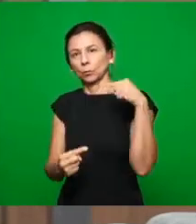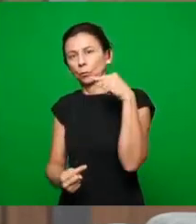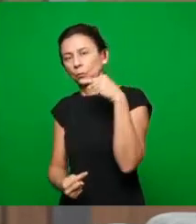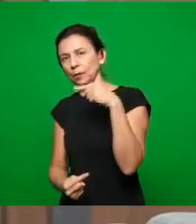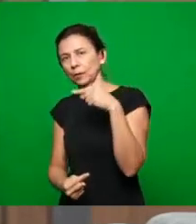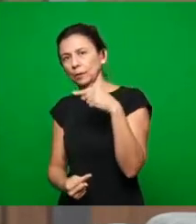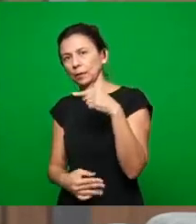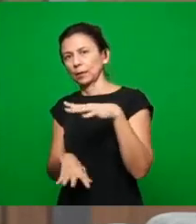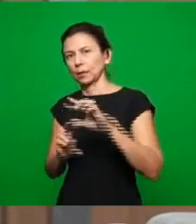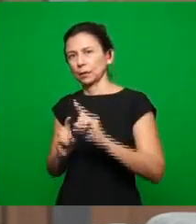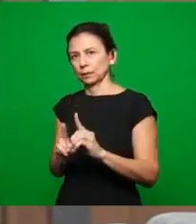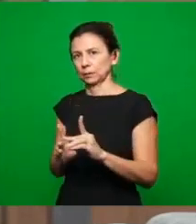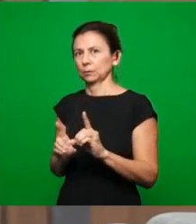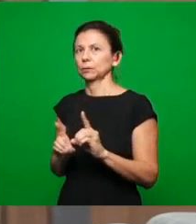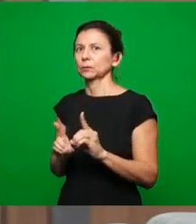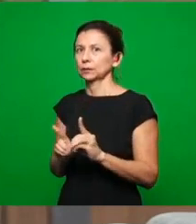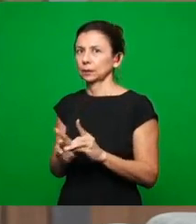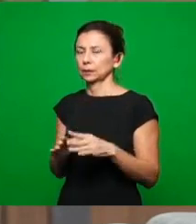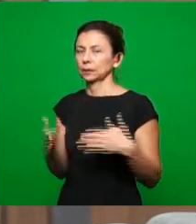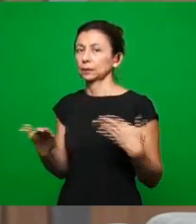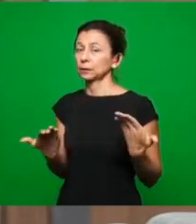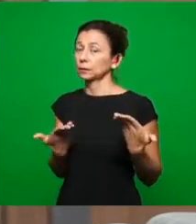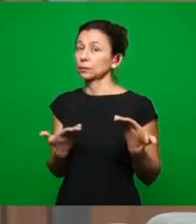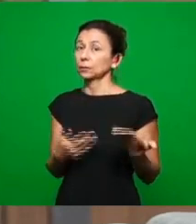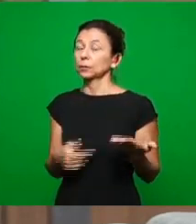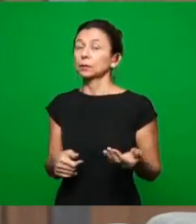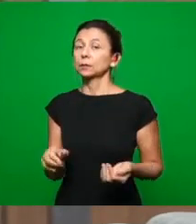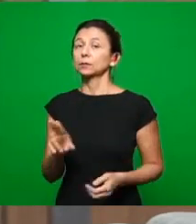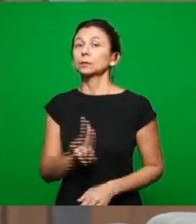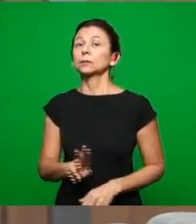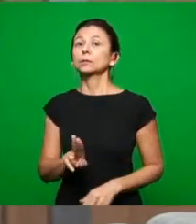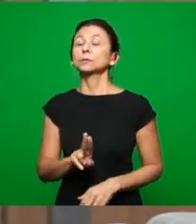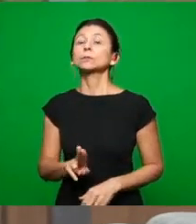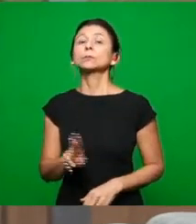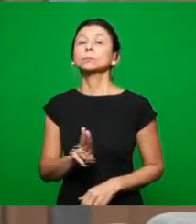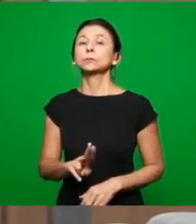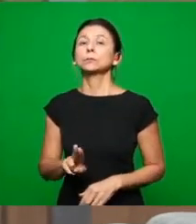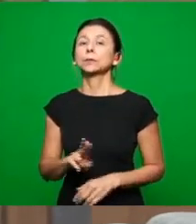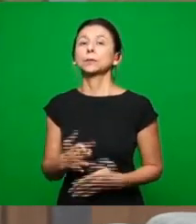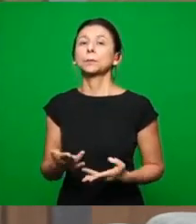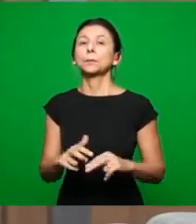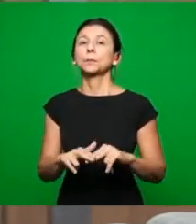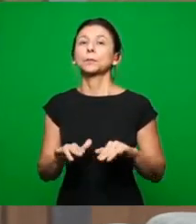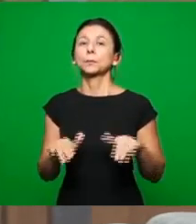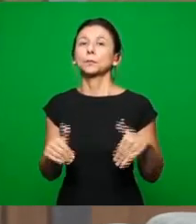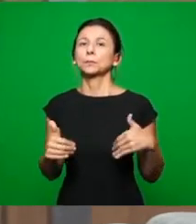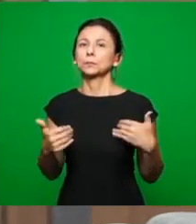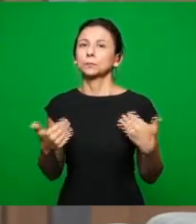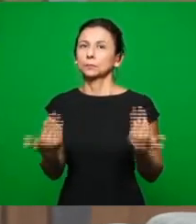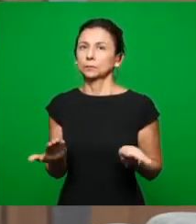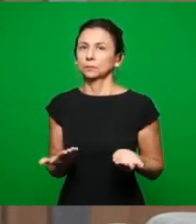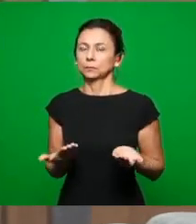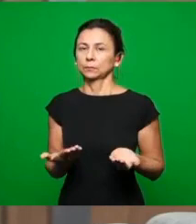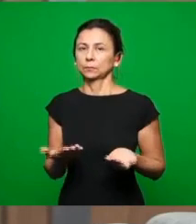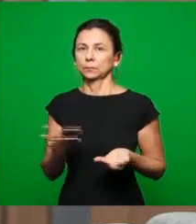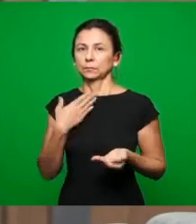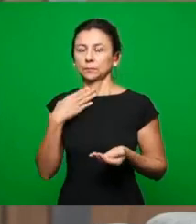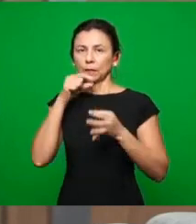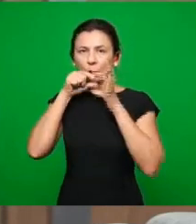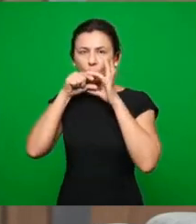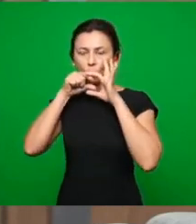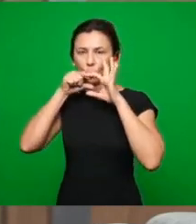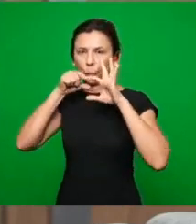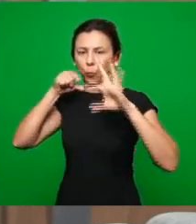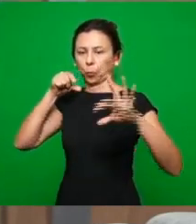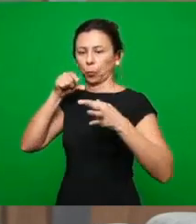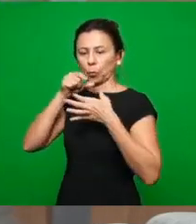was opposing to the word. So now the resource used, the instrument used, is the sword,